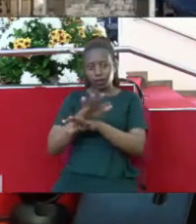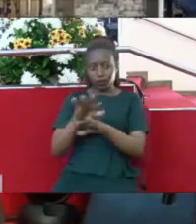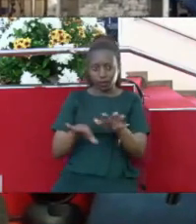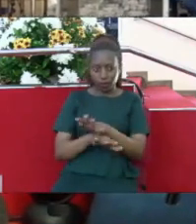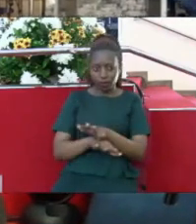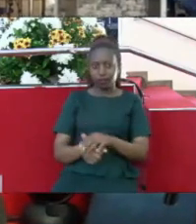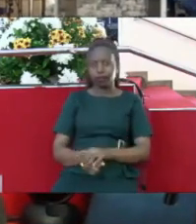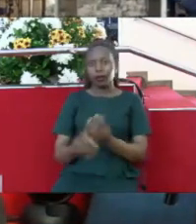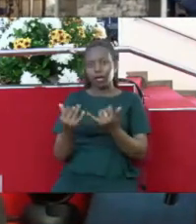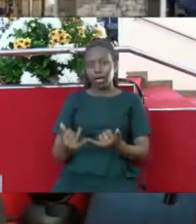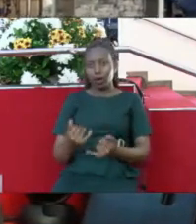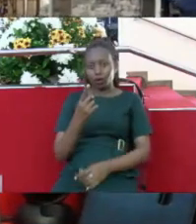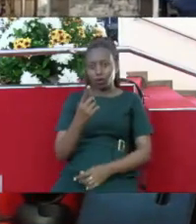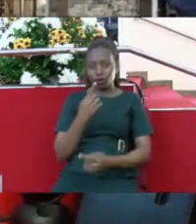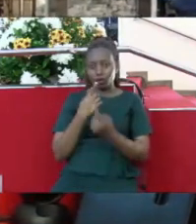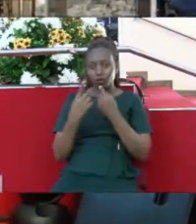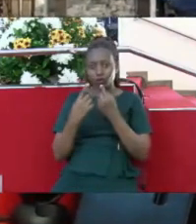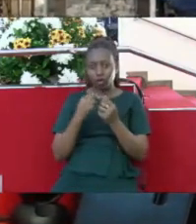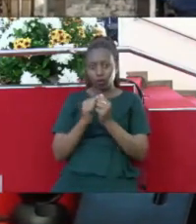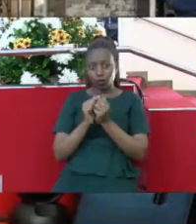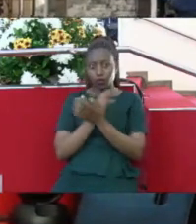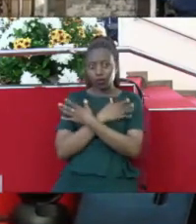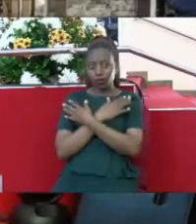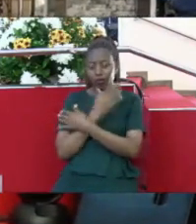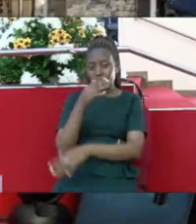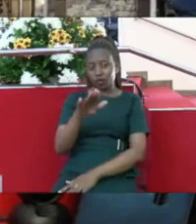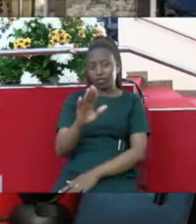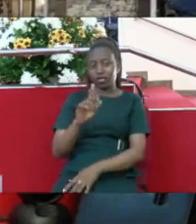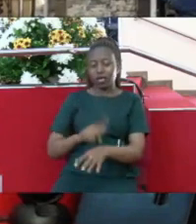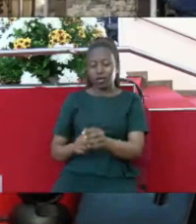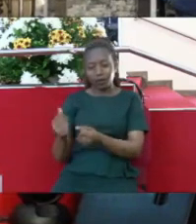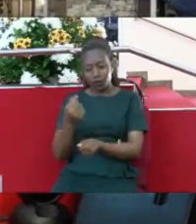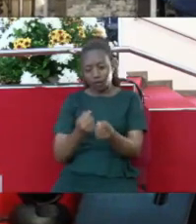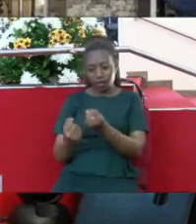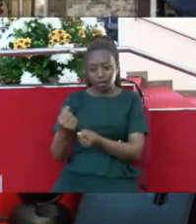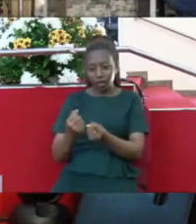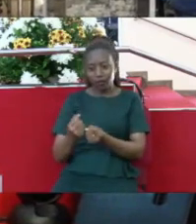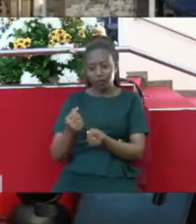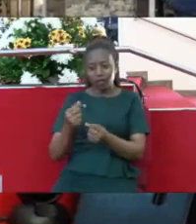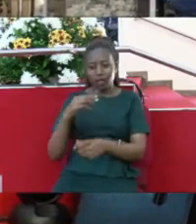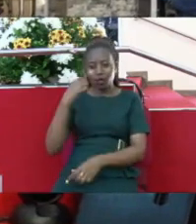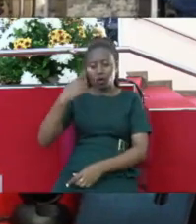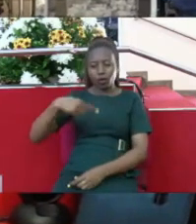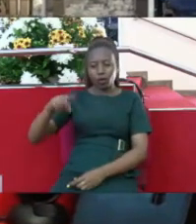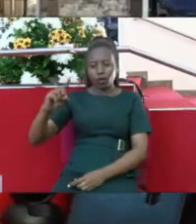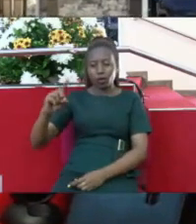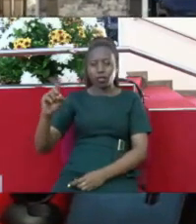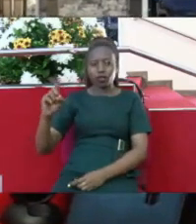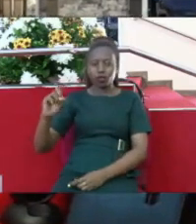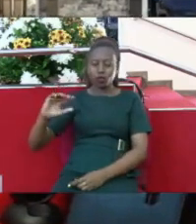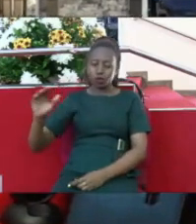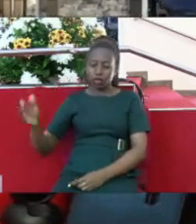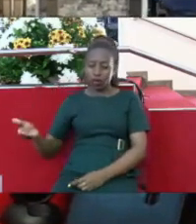friend. Unaambia rafiki yako. As you are driving towards town. Ambapo ukiendesha gari kuelekea jijini. That all of us have sinned. Ya kwamba